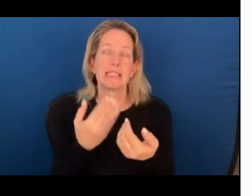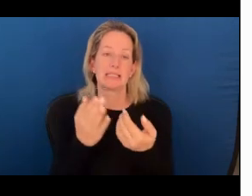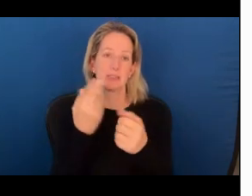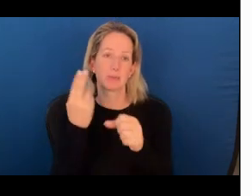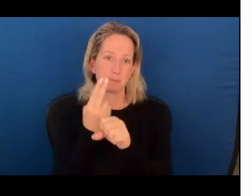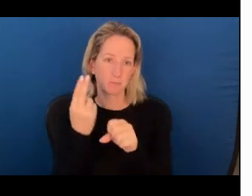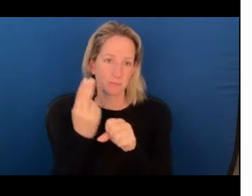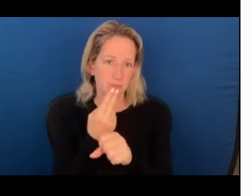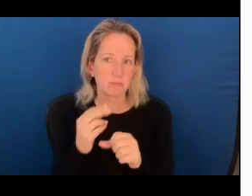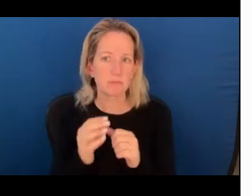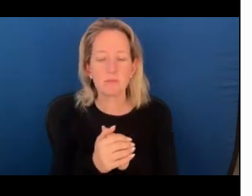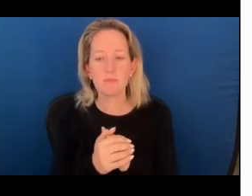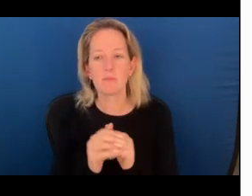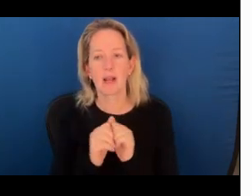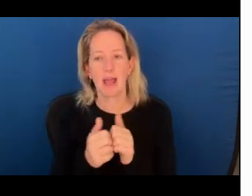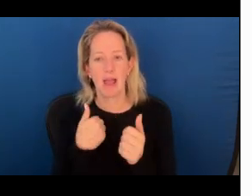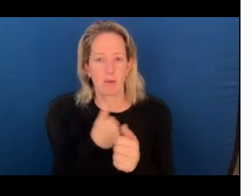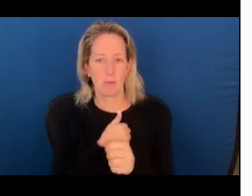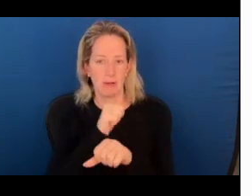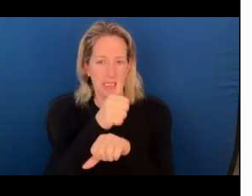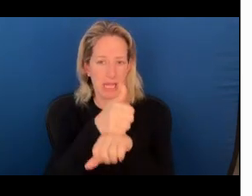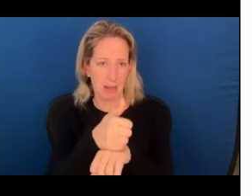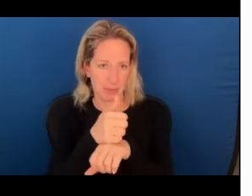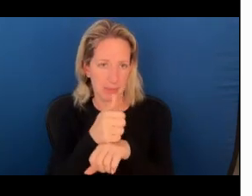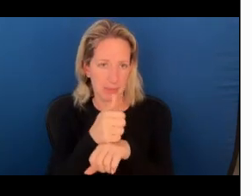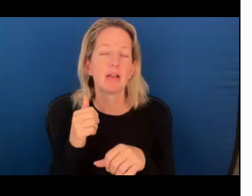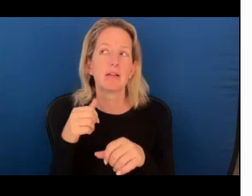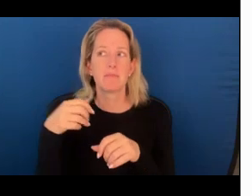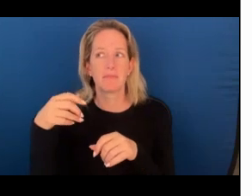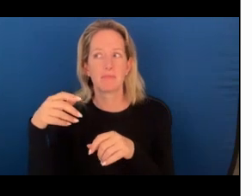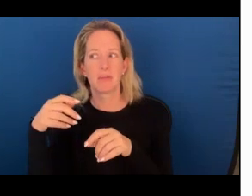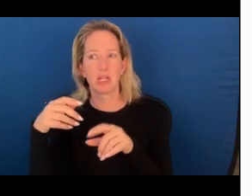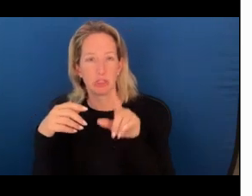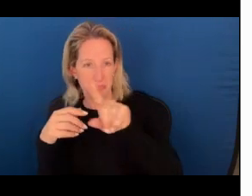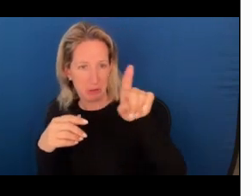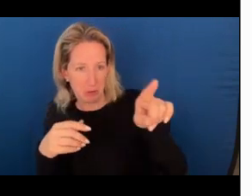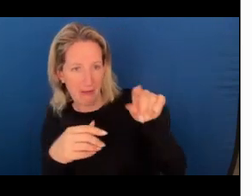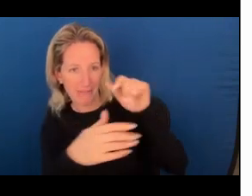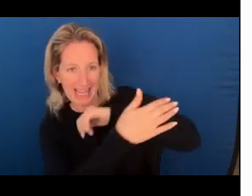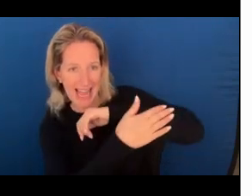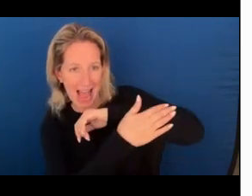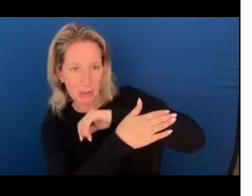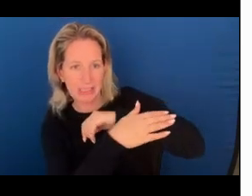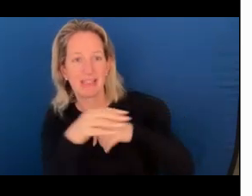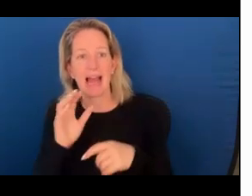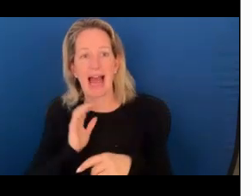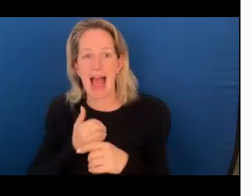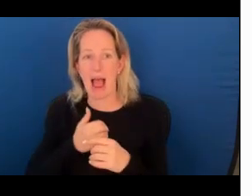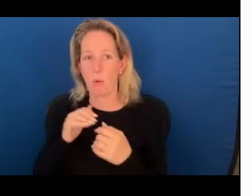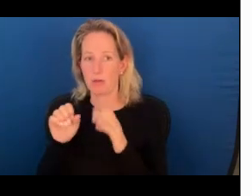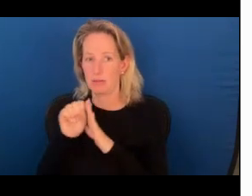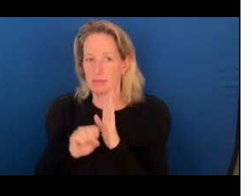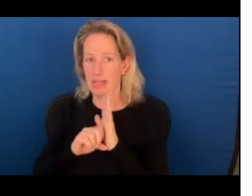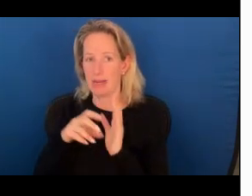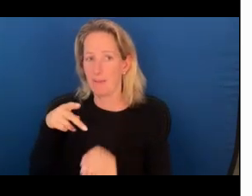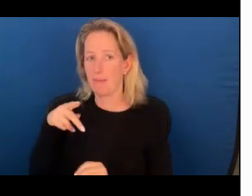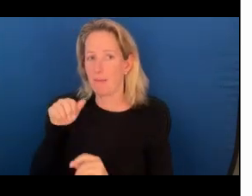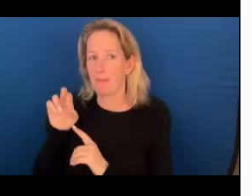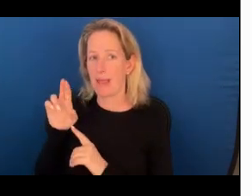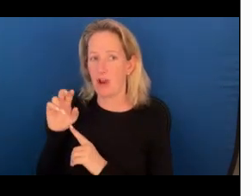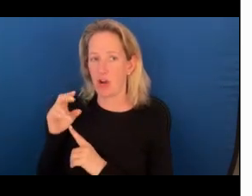the way we're set up, now we have parishes, we have counties. Our parish, all the little towns in our parish are all under the parish, all